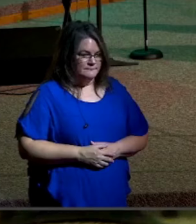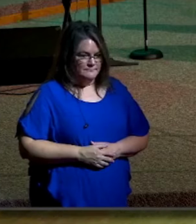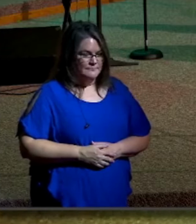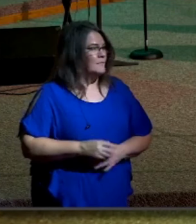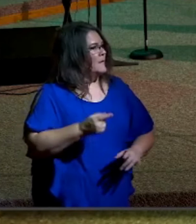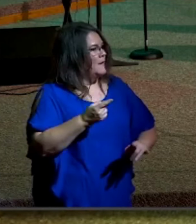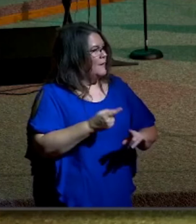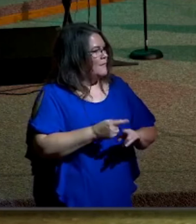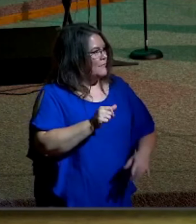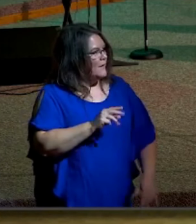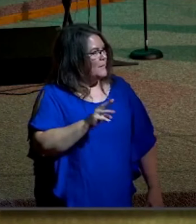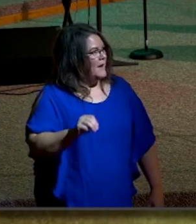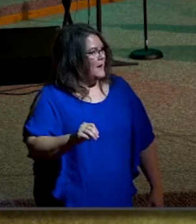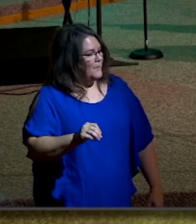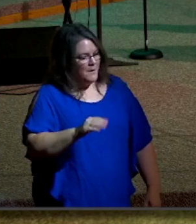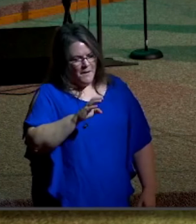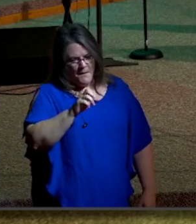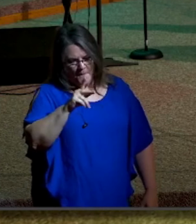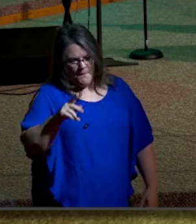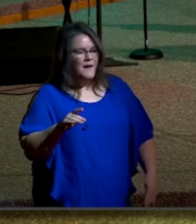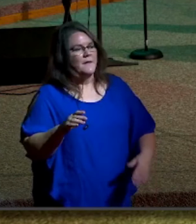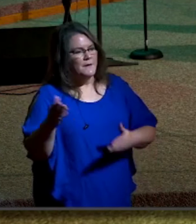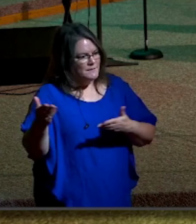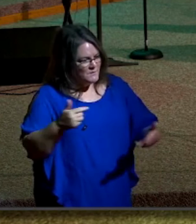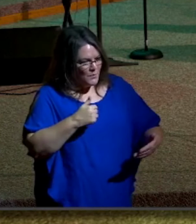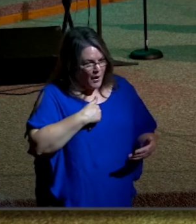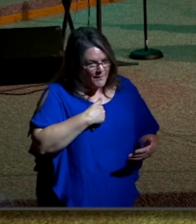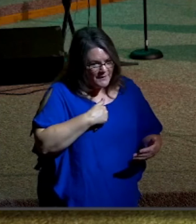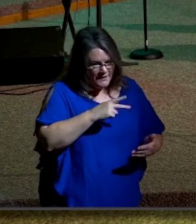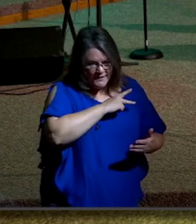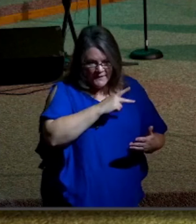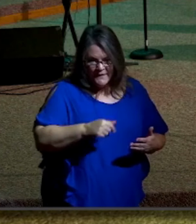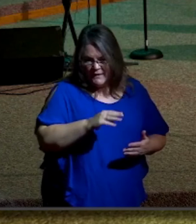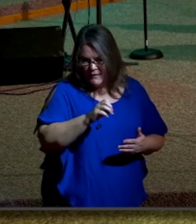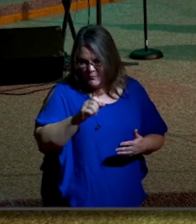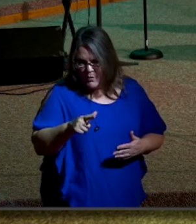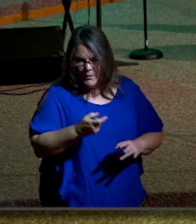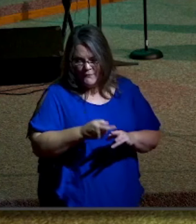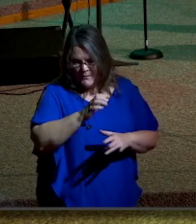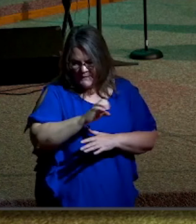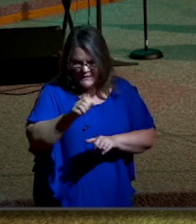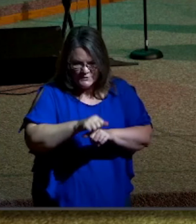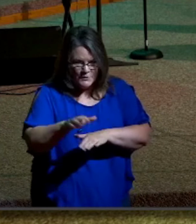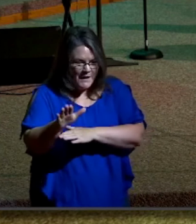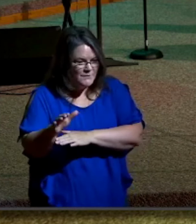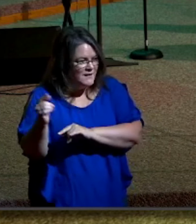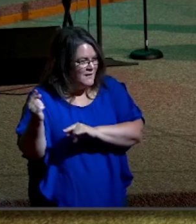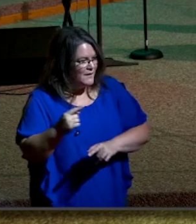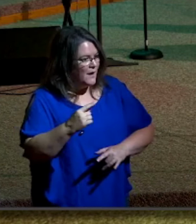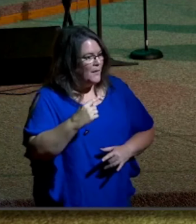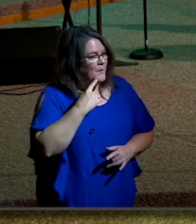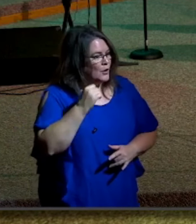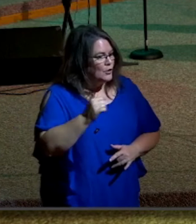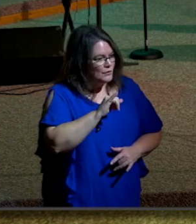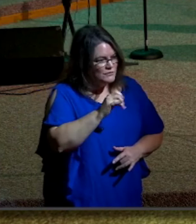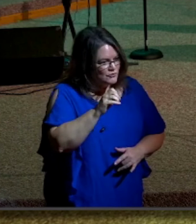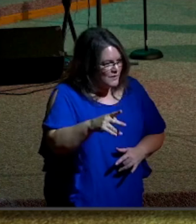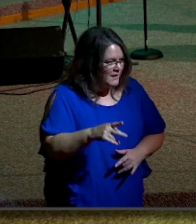Balak has brought me, the king of Moab from the eastern mountains. Come curse Jacob for me and come denounce